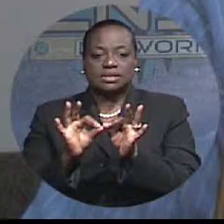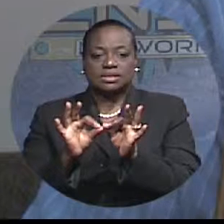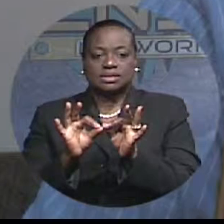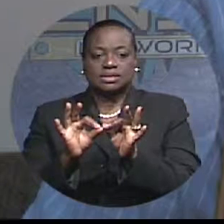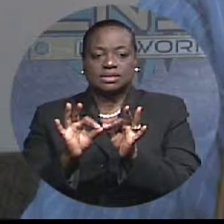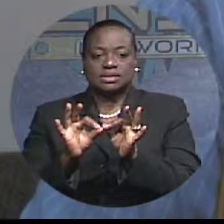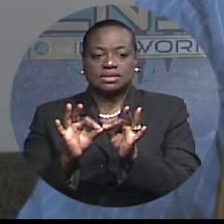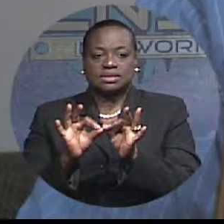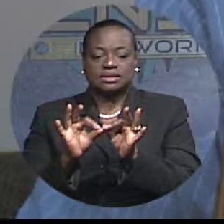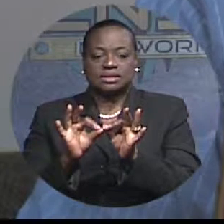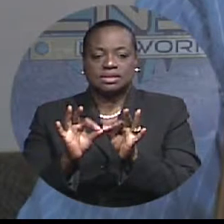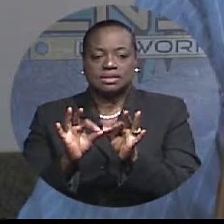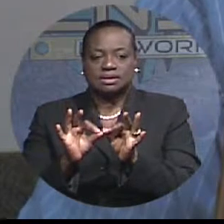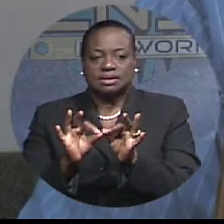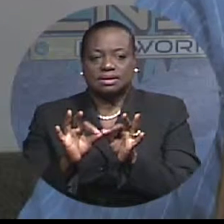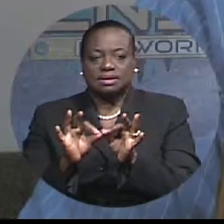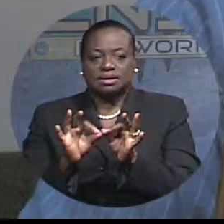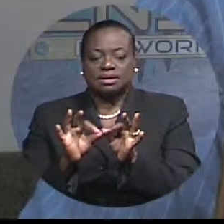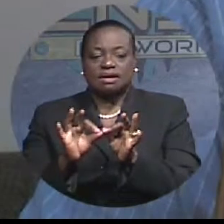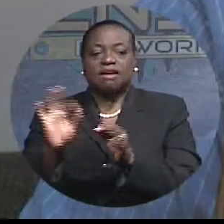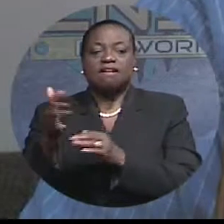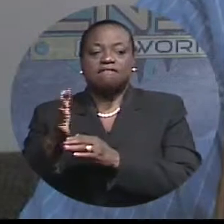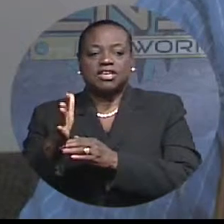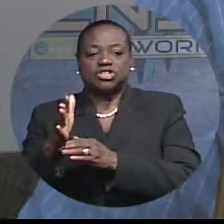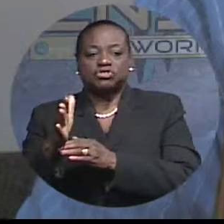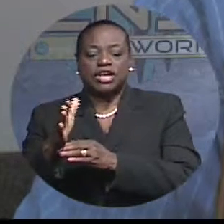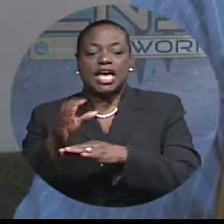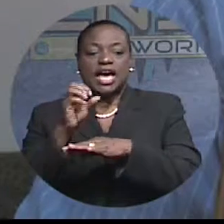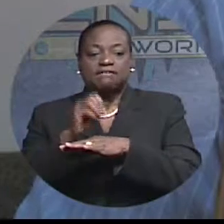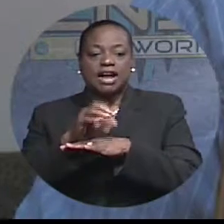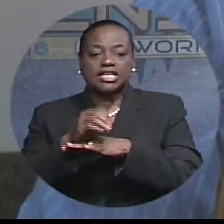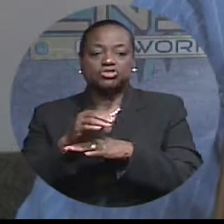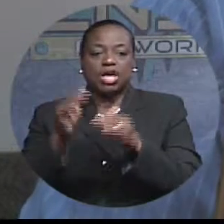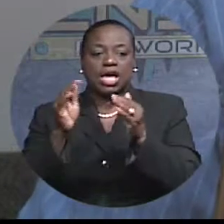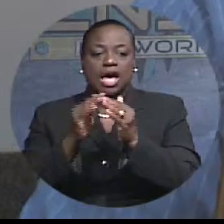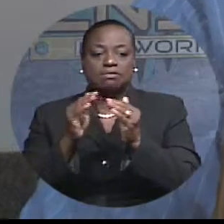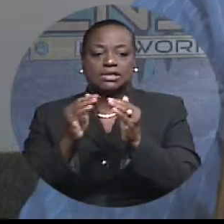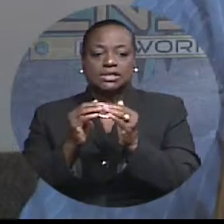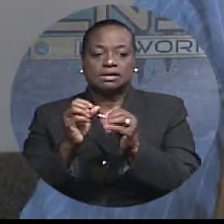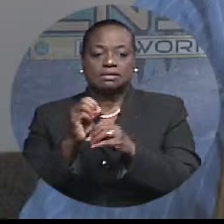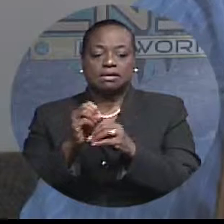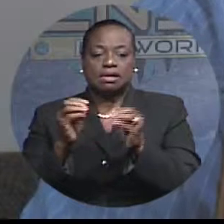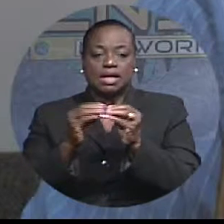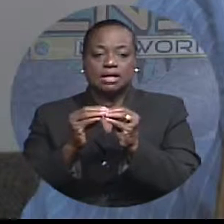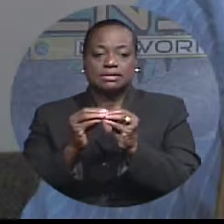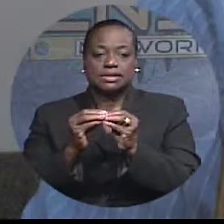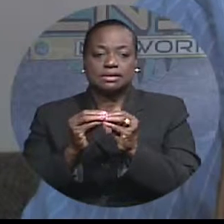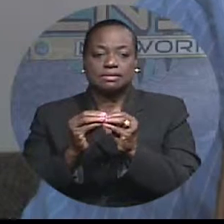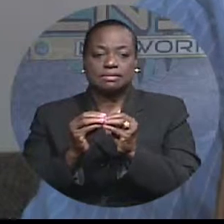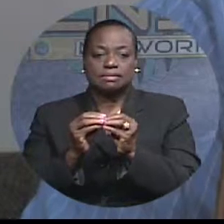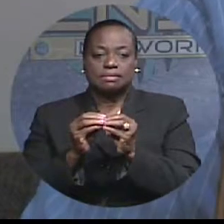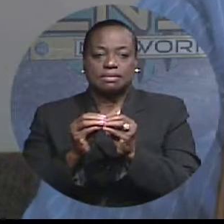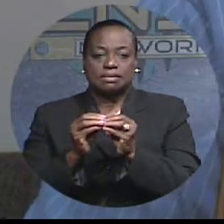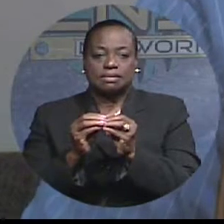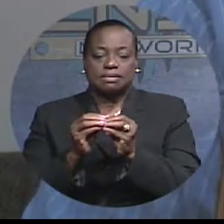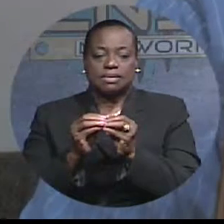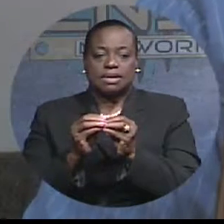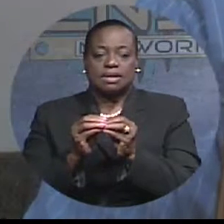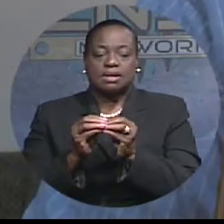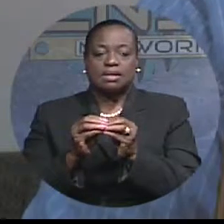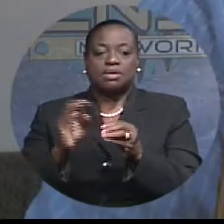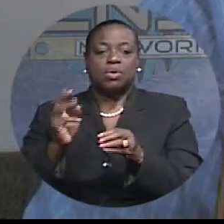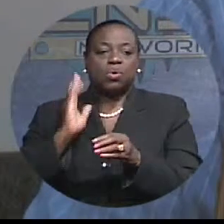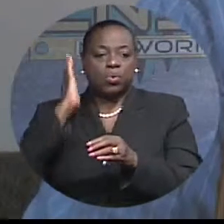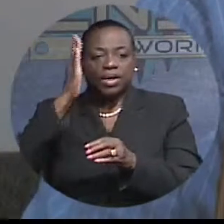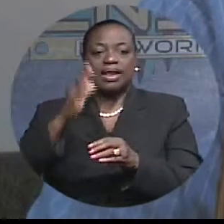to establish a fisheries advisory council, which would have a formal footing in the act, would have certain